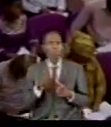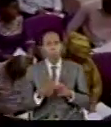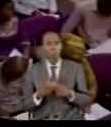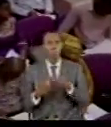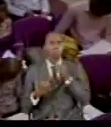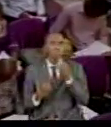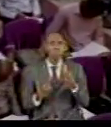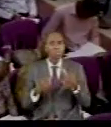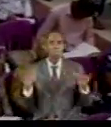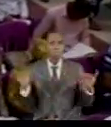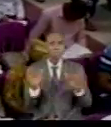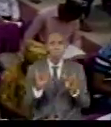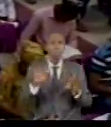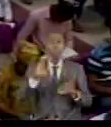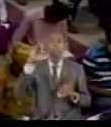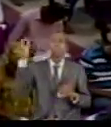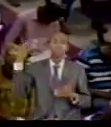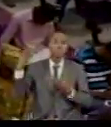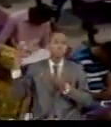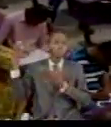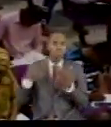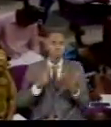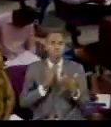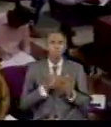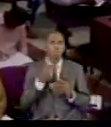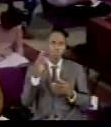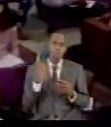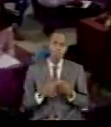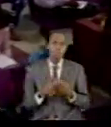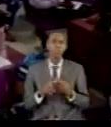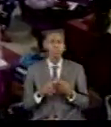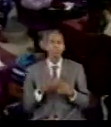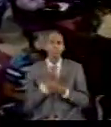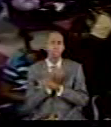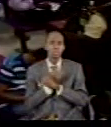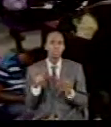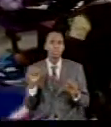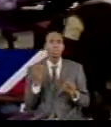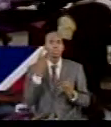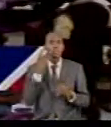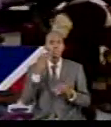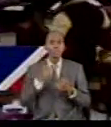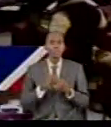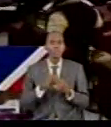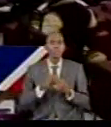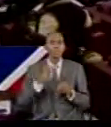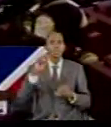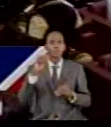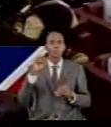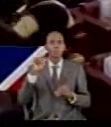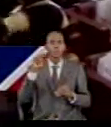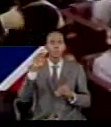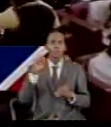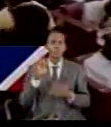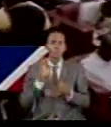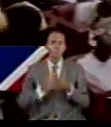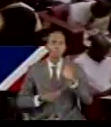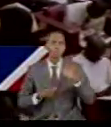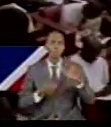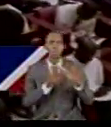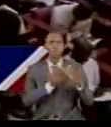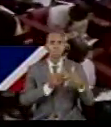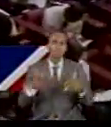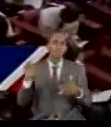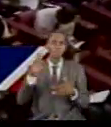brings us to justification. Romans chapter 3, verse 22. It says in